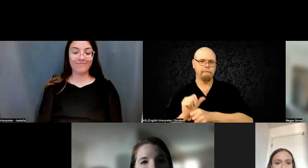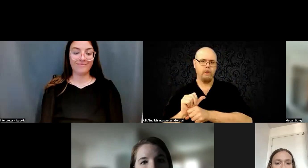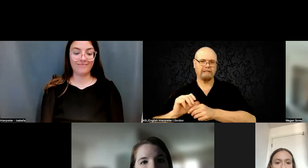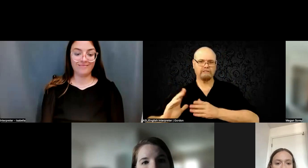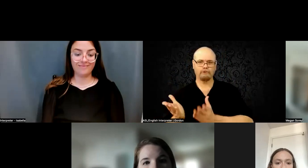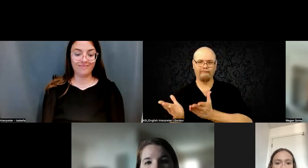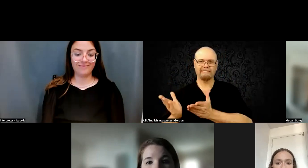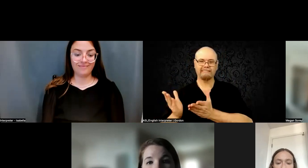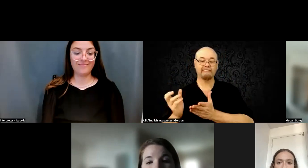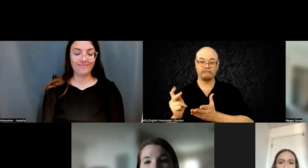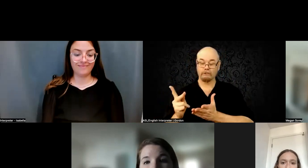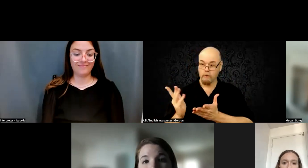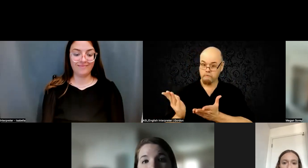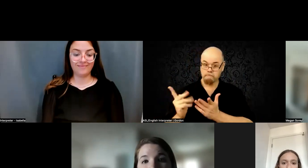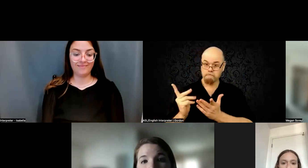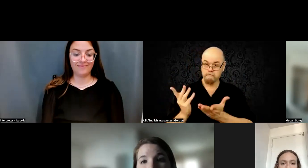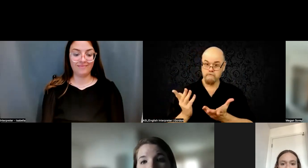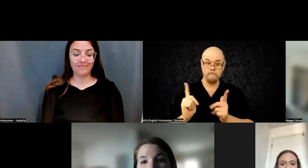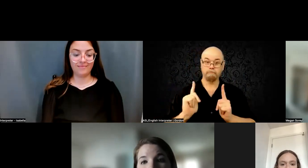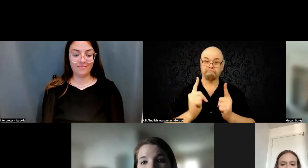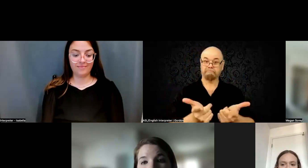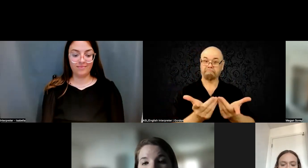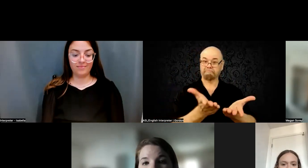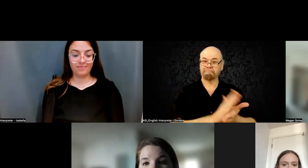Sarah or Emily, do you want to answer that one?